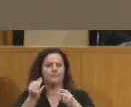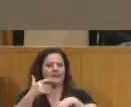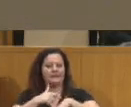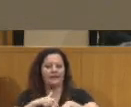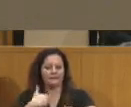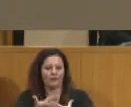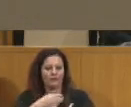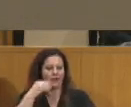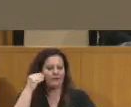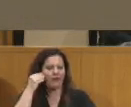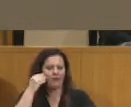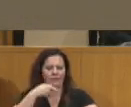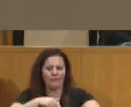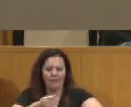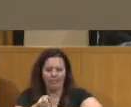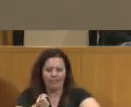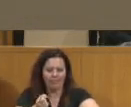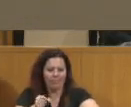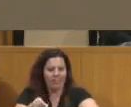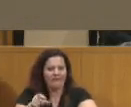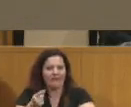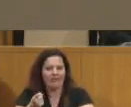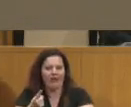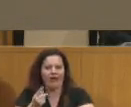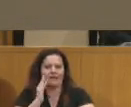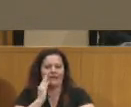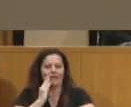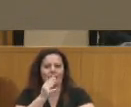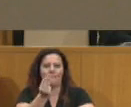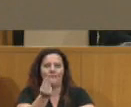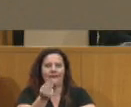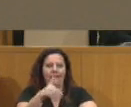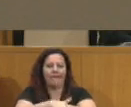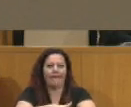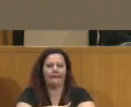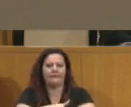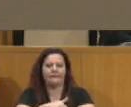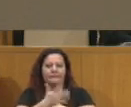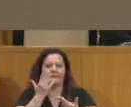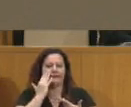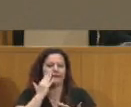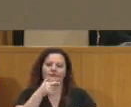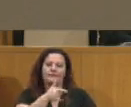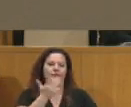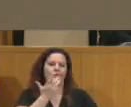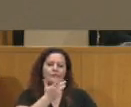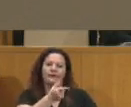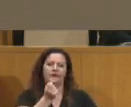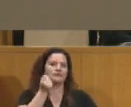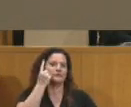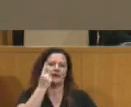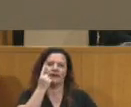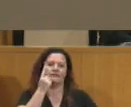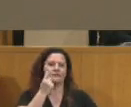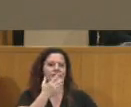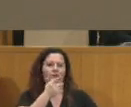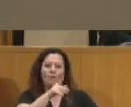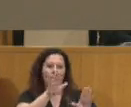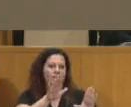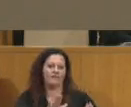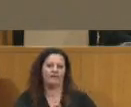outgoing tonight. Their leadership, their dedication, their commitment to the city was second to none, and I learned